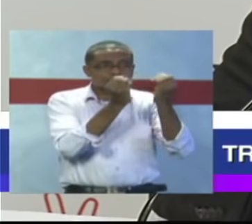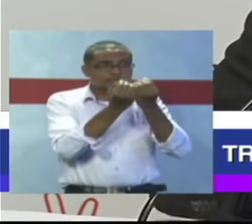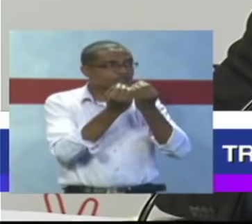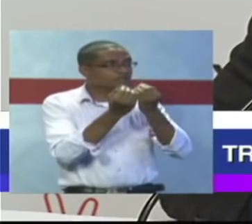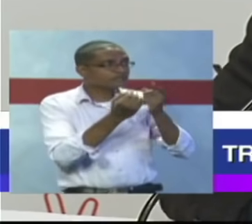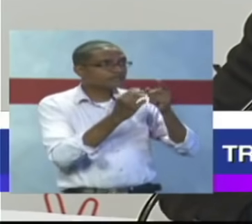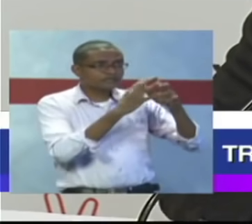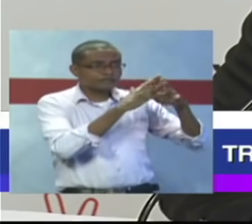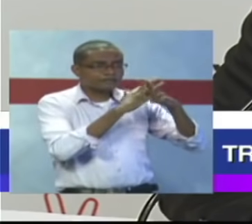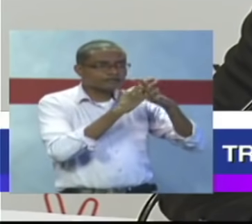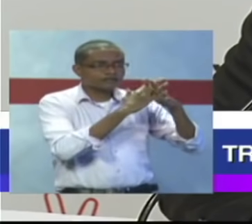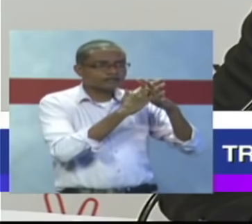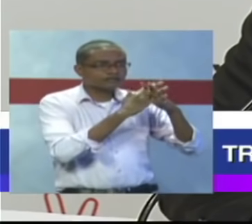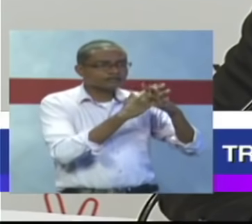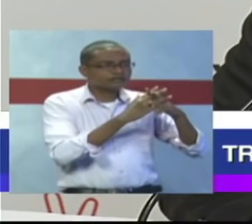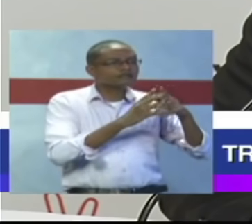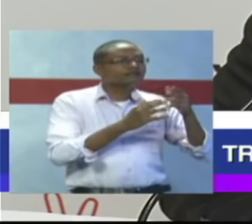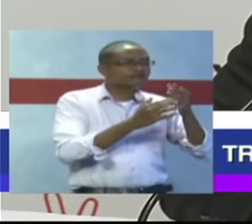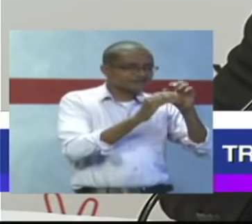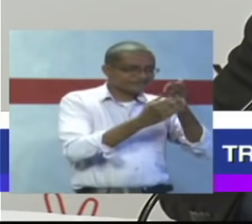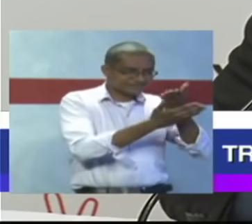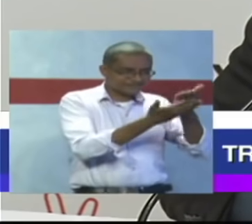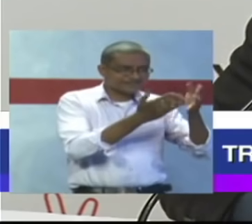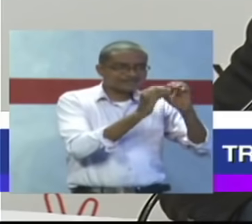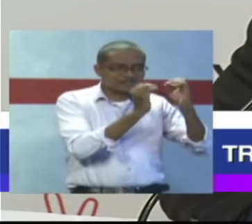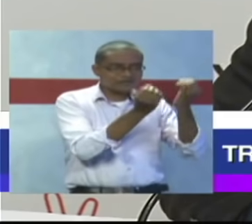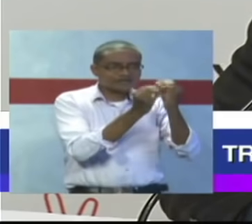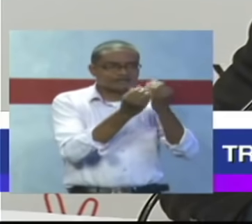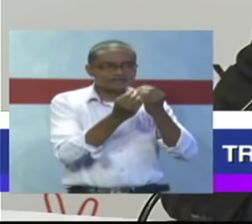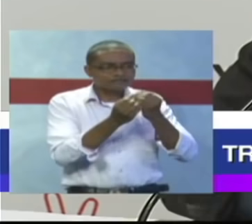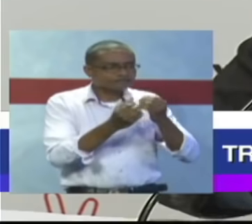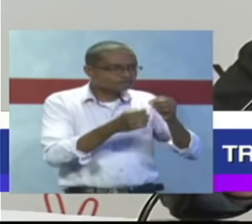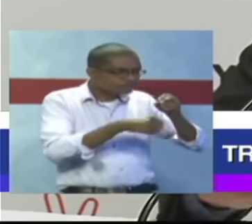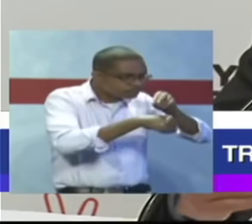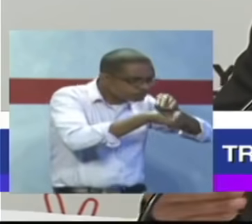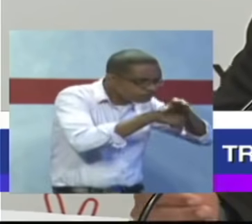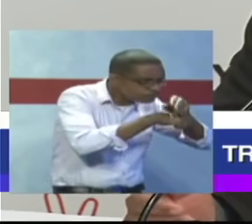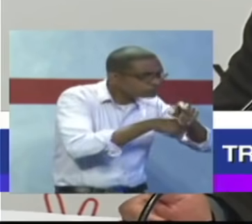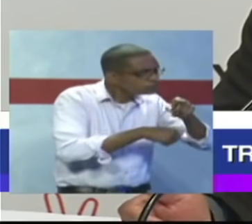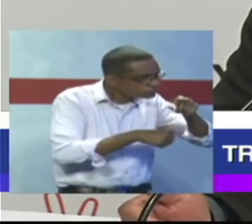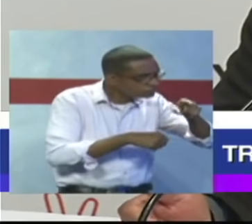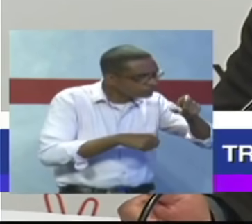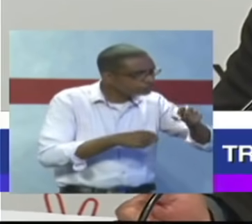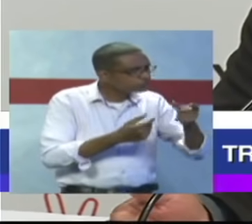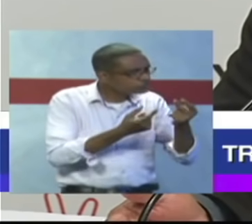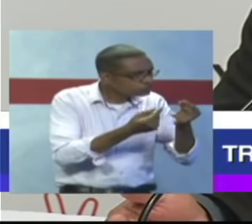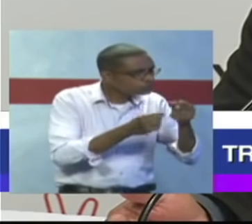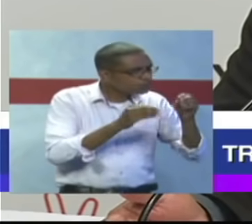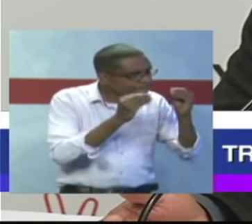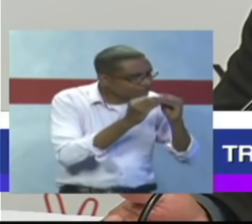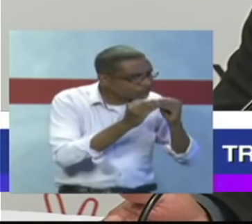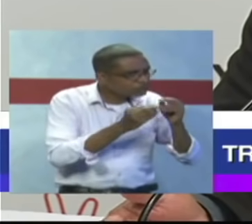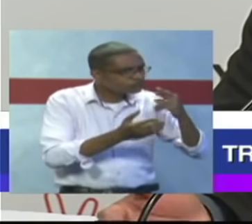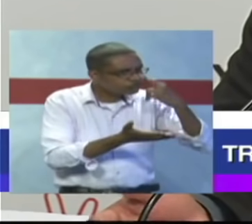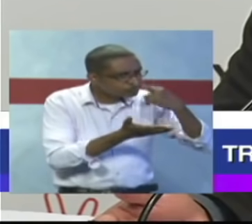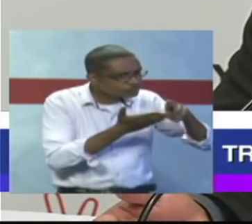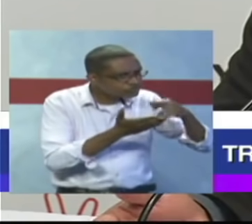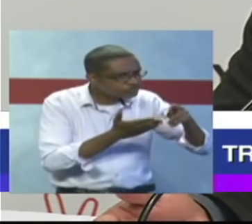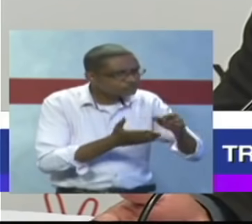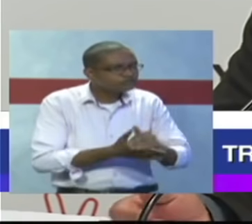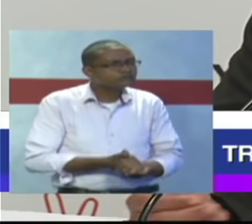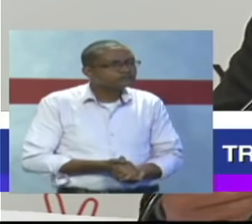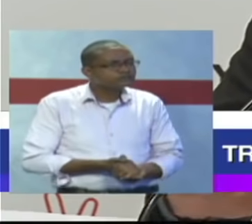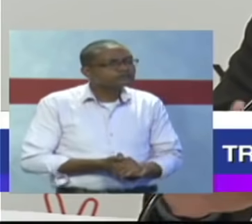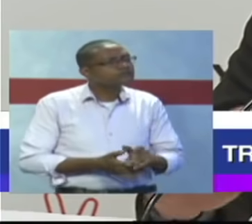United States to do some further research on this. So we're not discounting it, but more research needs to be done, as you quite